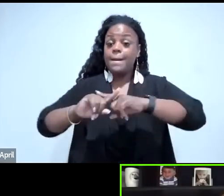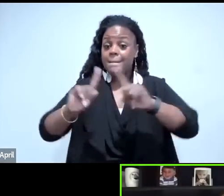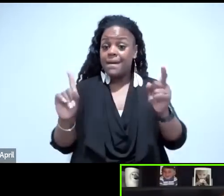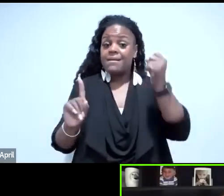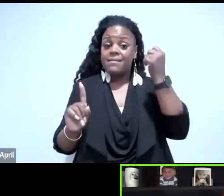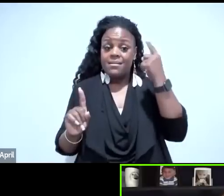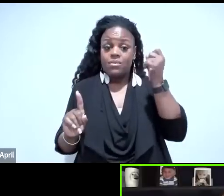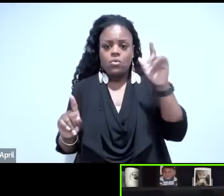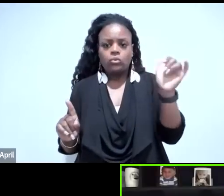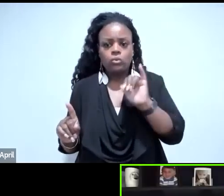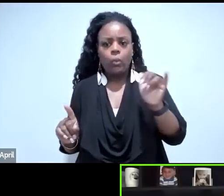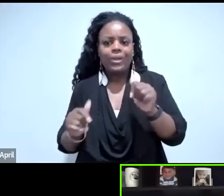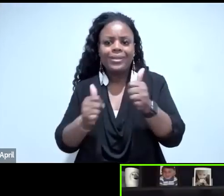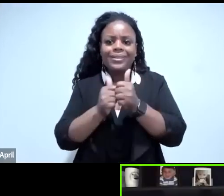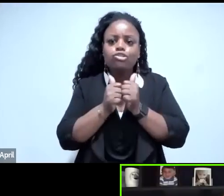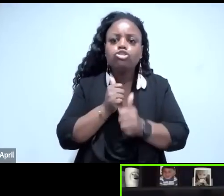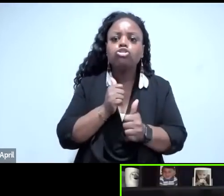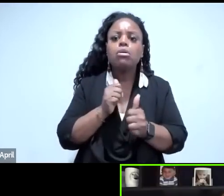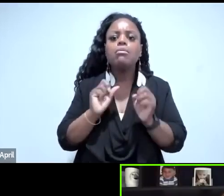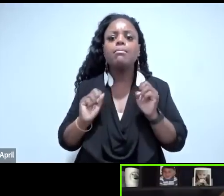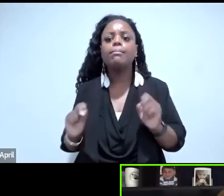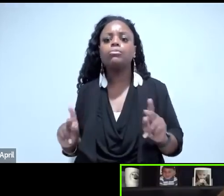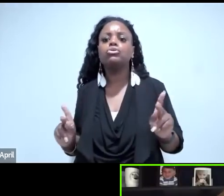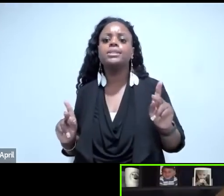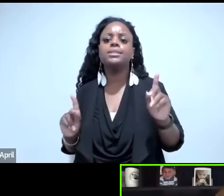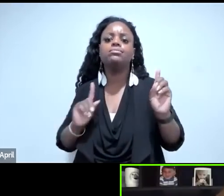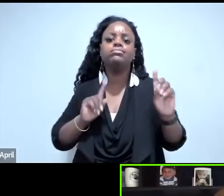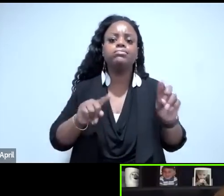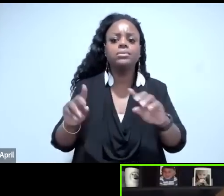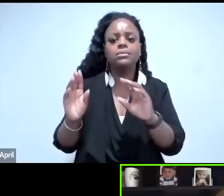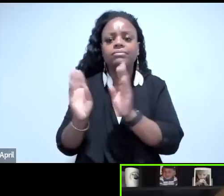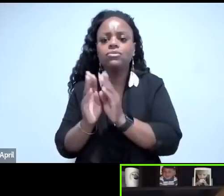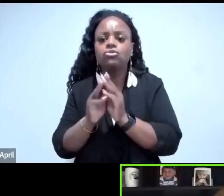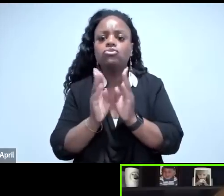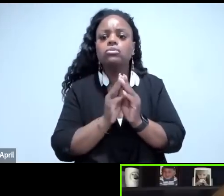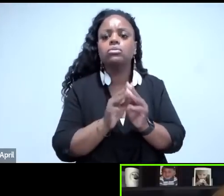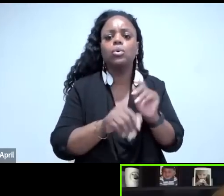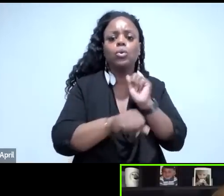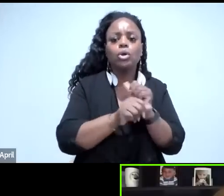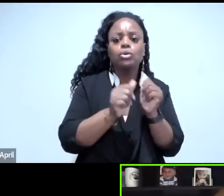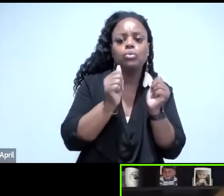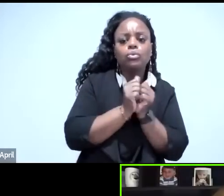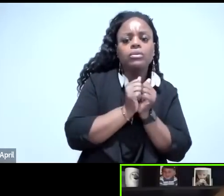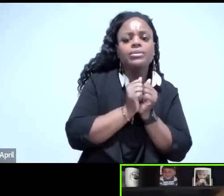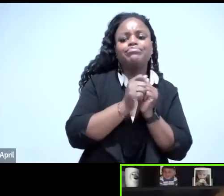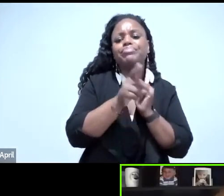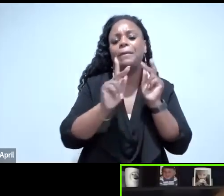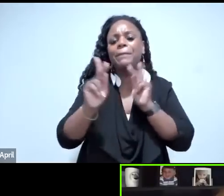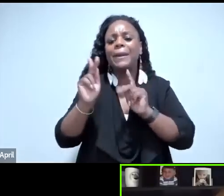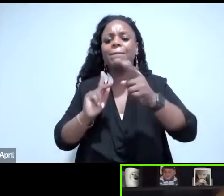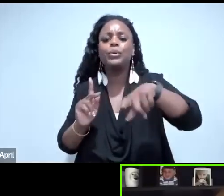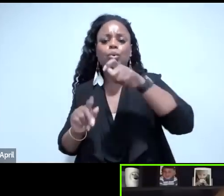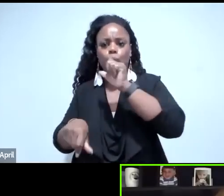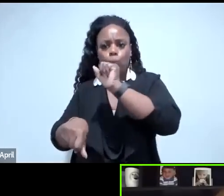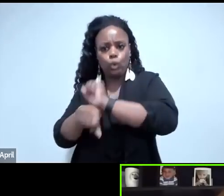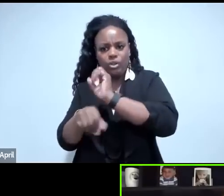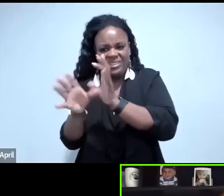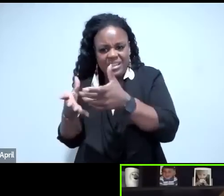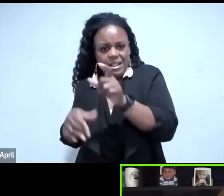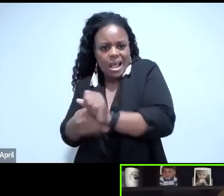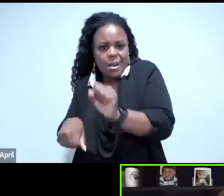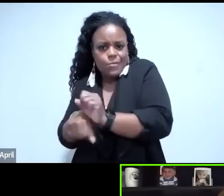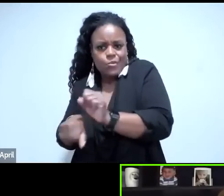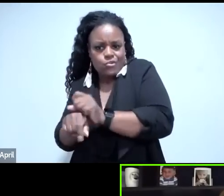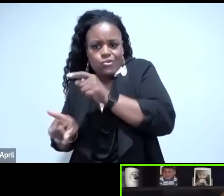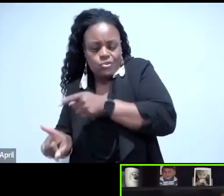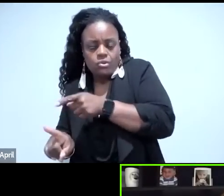single opportunity to talk about the fact that workers have power if we join together. And that makes it very difficult then for him, he's